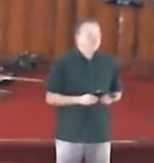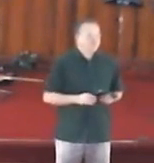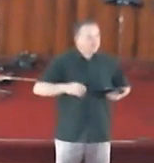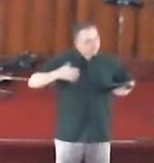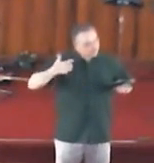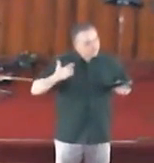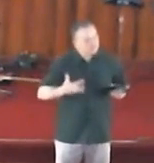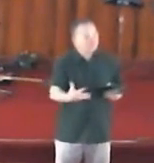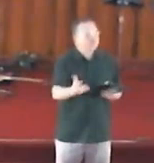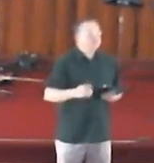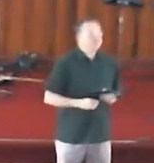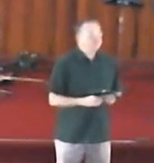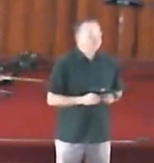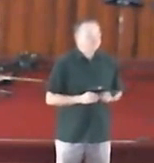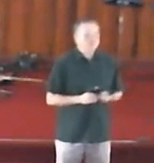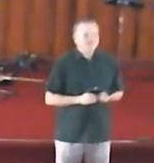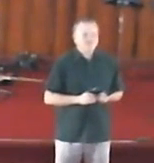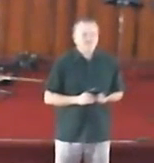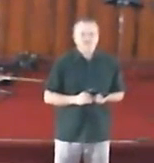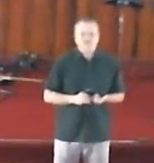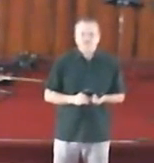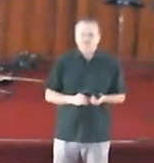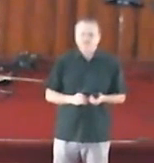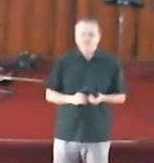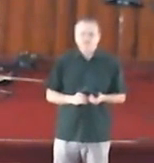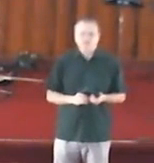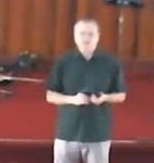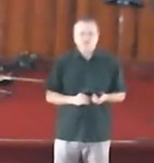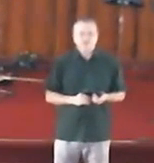sentidos el fluir del Espíritu Santo.